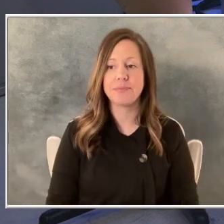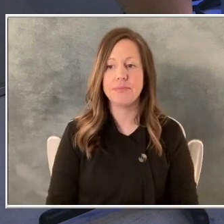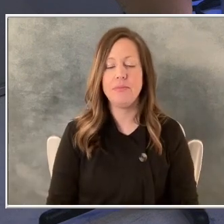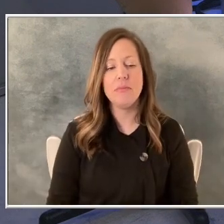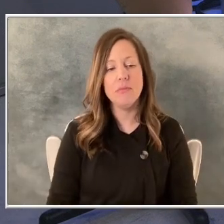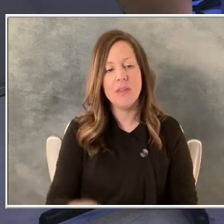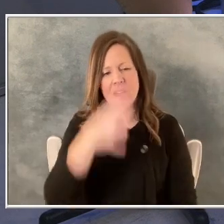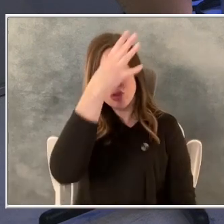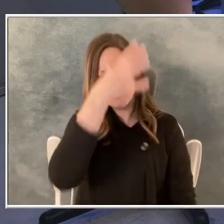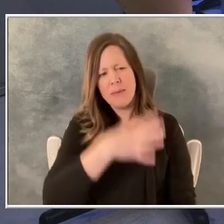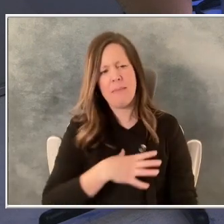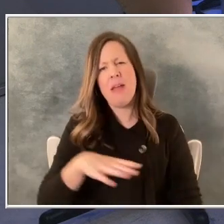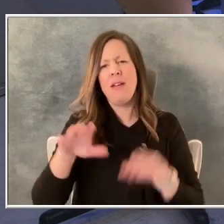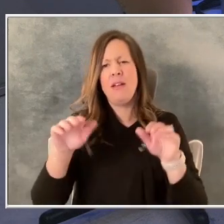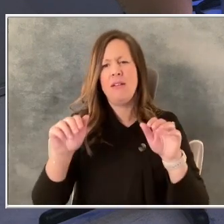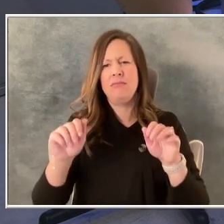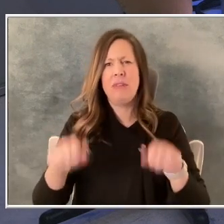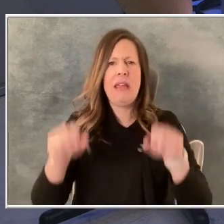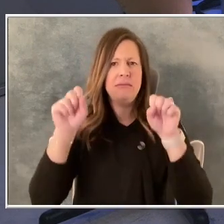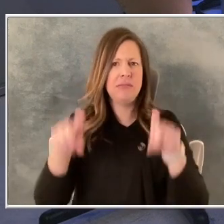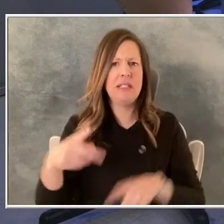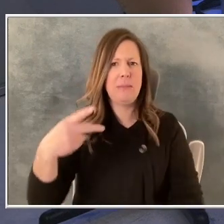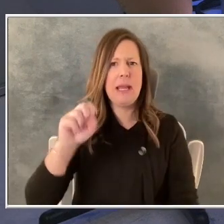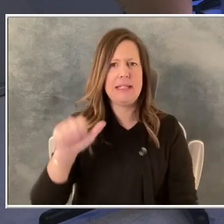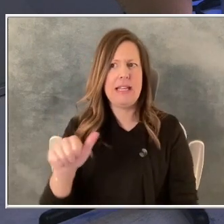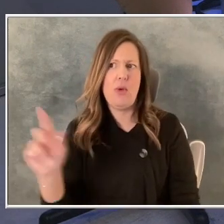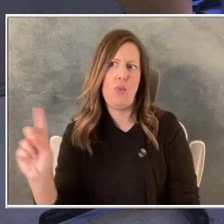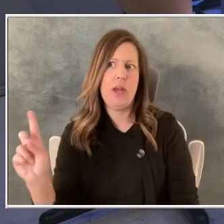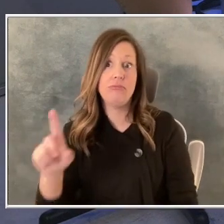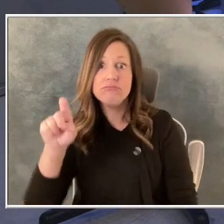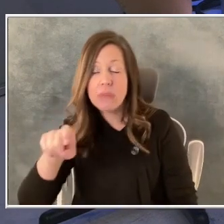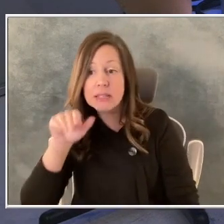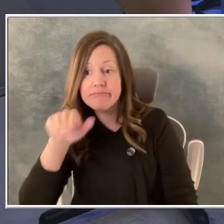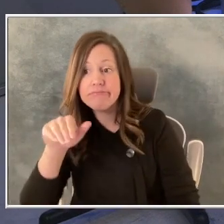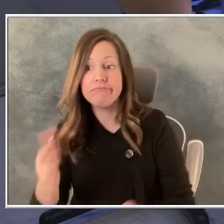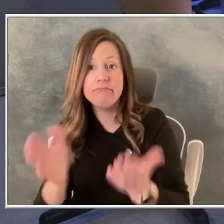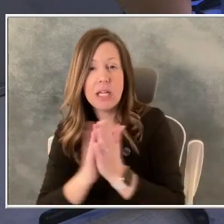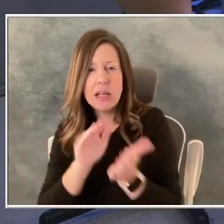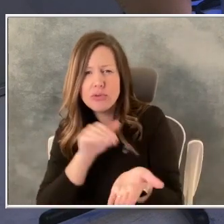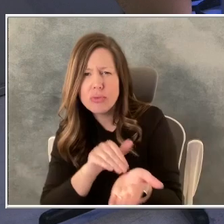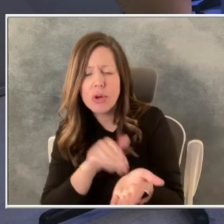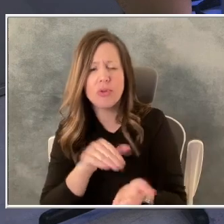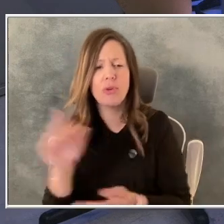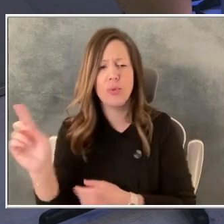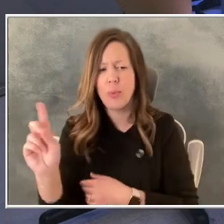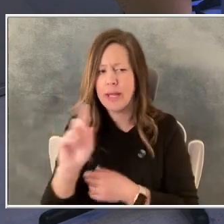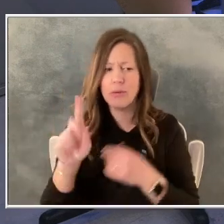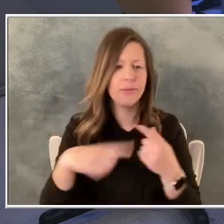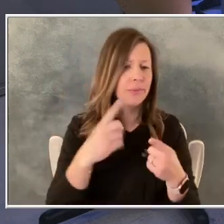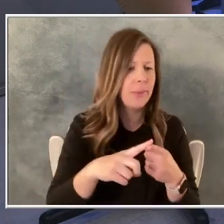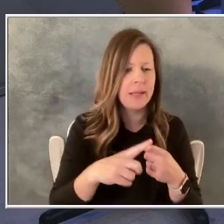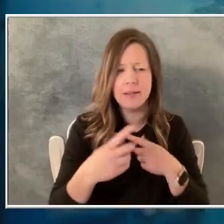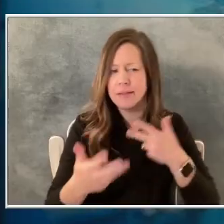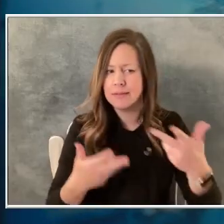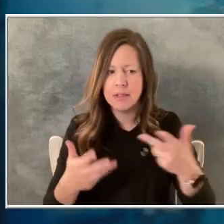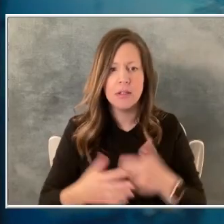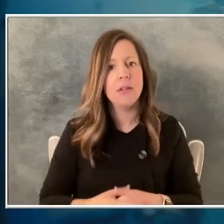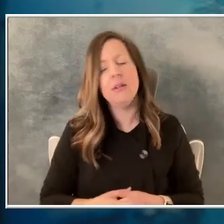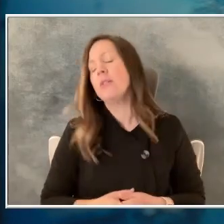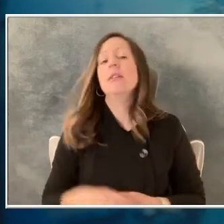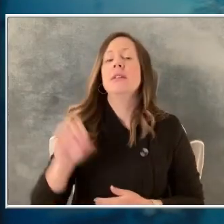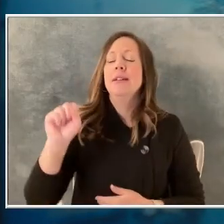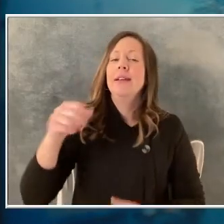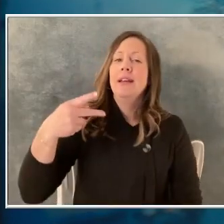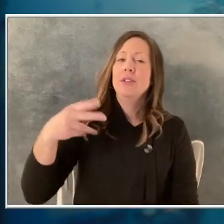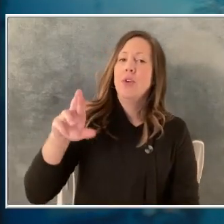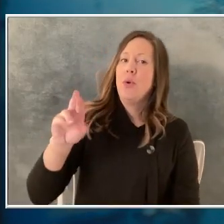PSA tested? Is it something they have to ask for? Where do they get it? When do they get it? Yeah. So prostate cancer, as I said